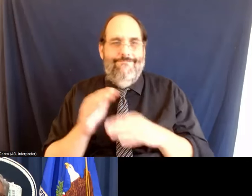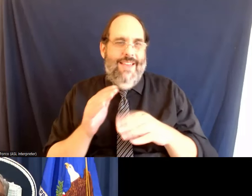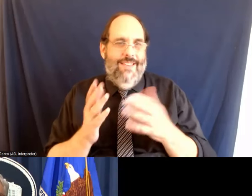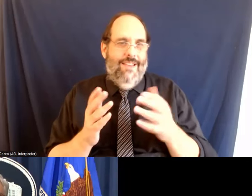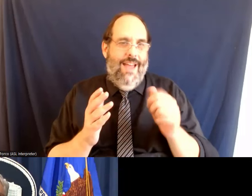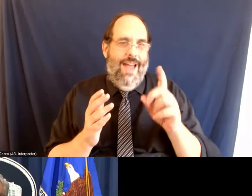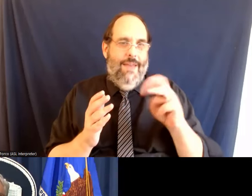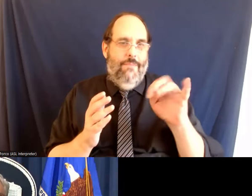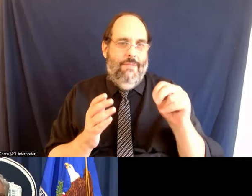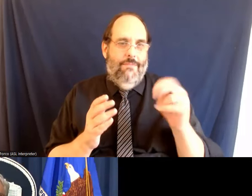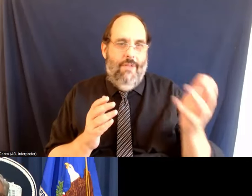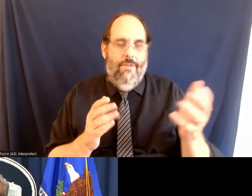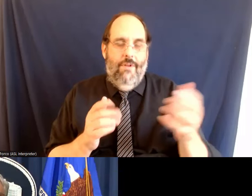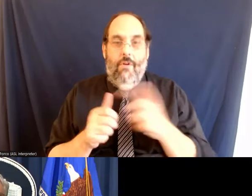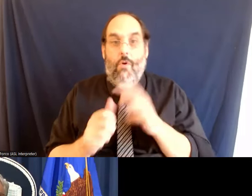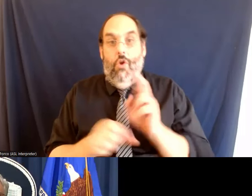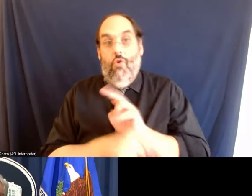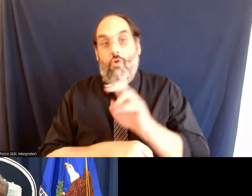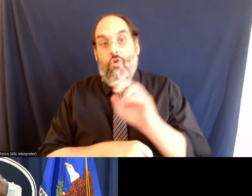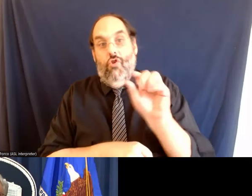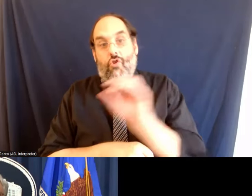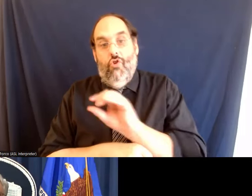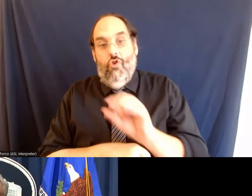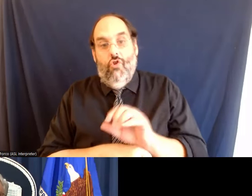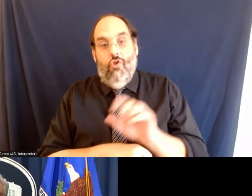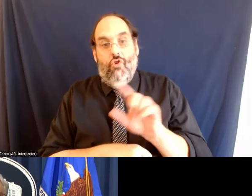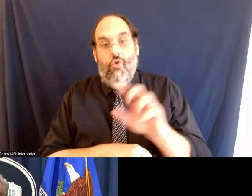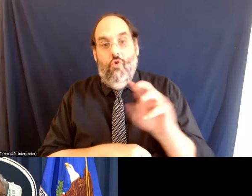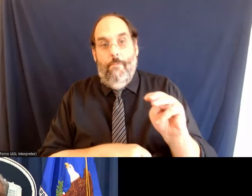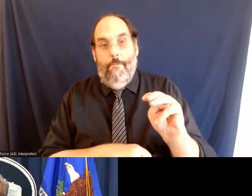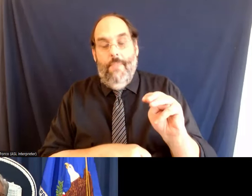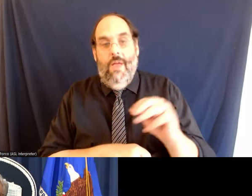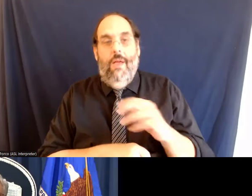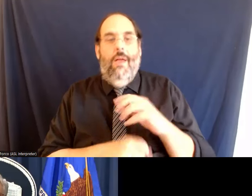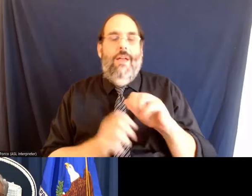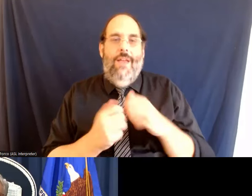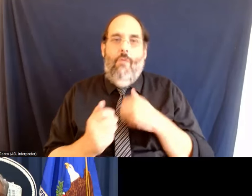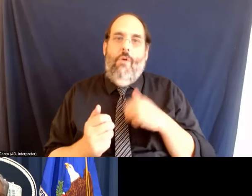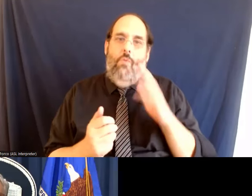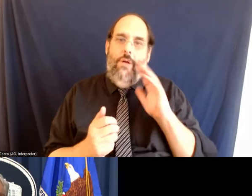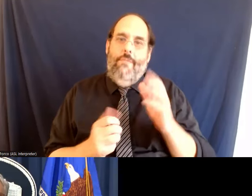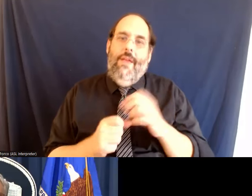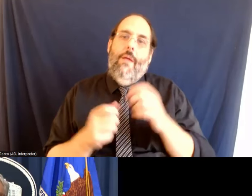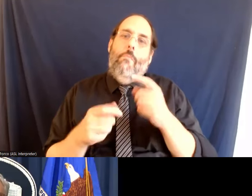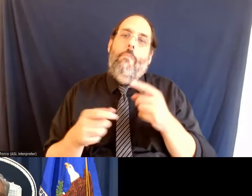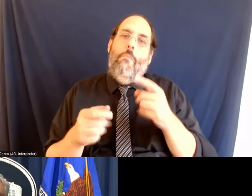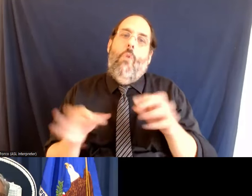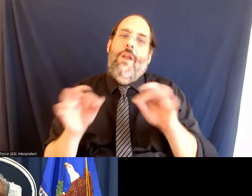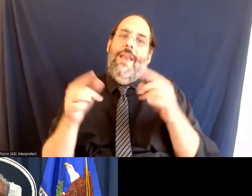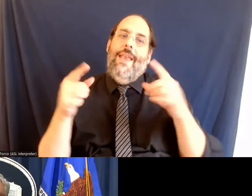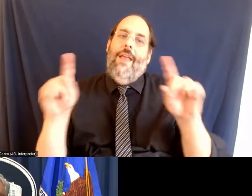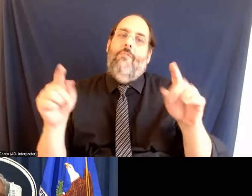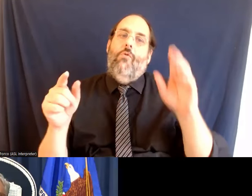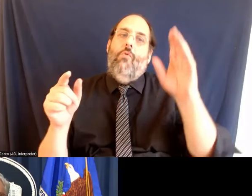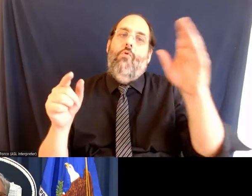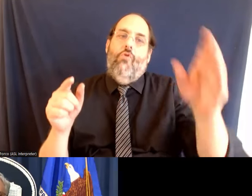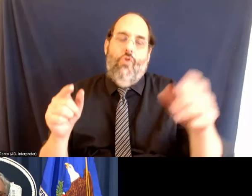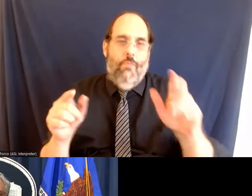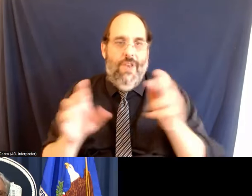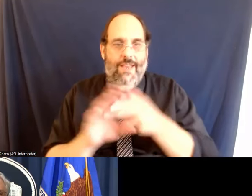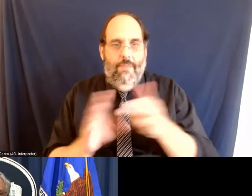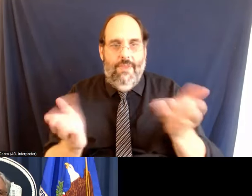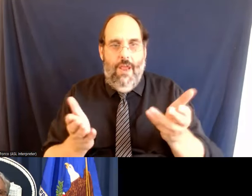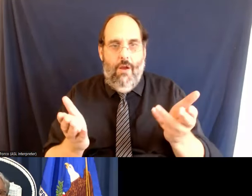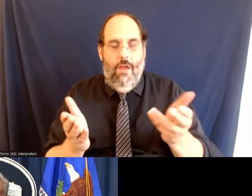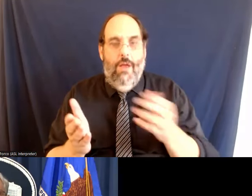First, we will be using the Zoom platform's chat function as a mechanism for making important announcements to participants.